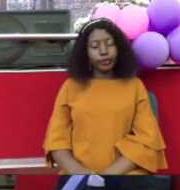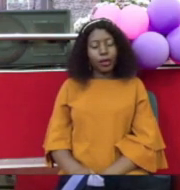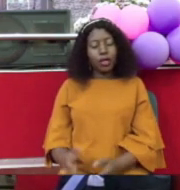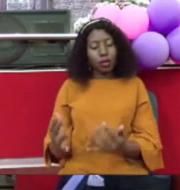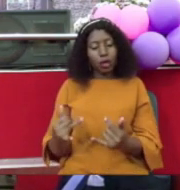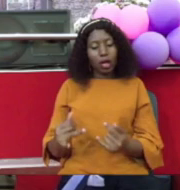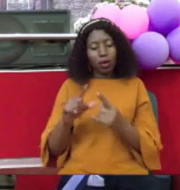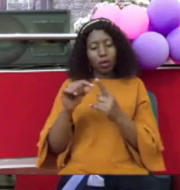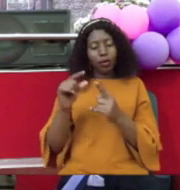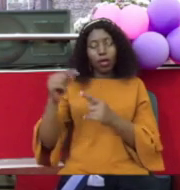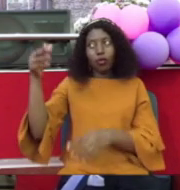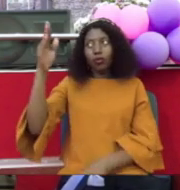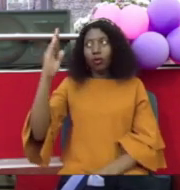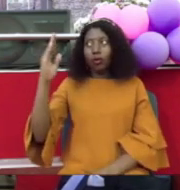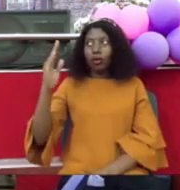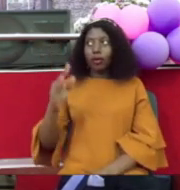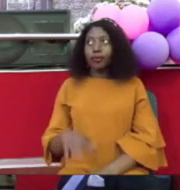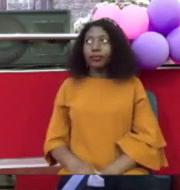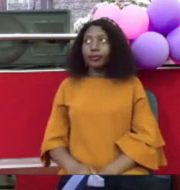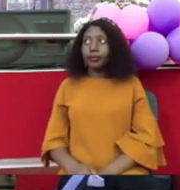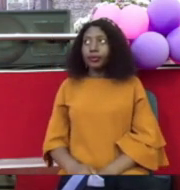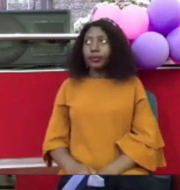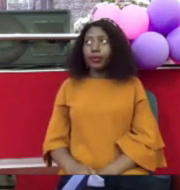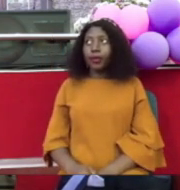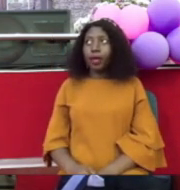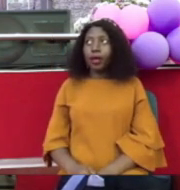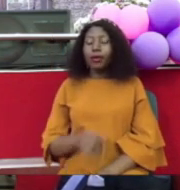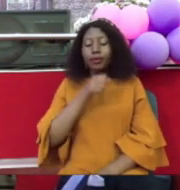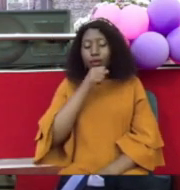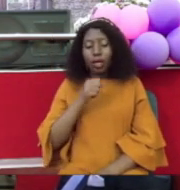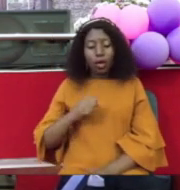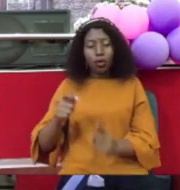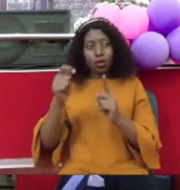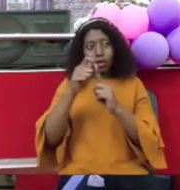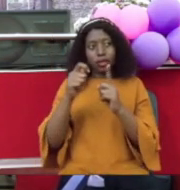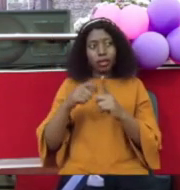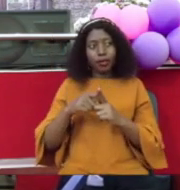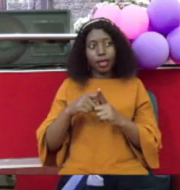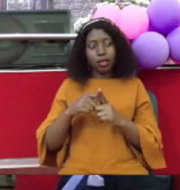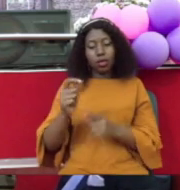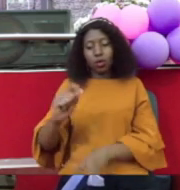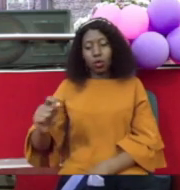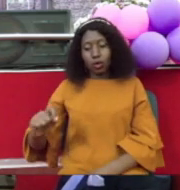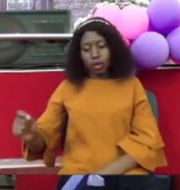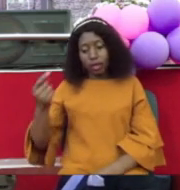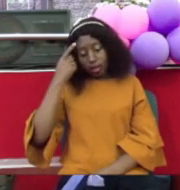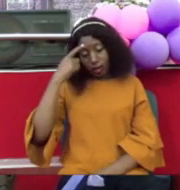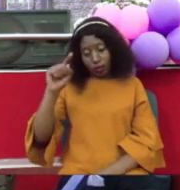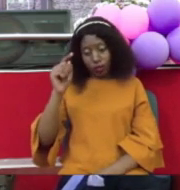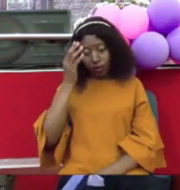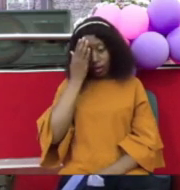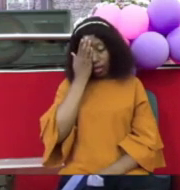God was written, the Old Testament was written to the Israelites. Basically, aha, agano la kale likawa limeandikwa